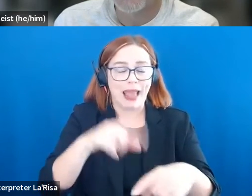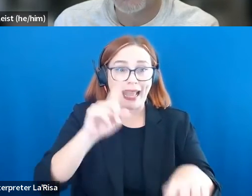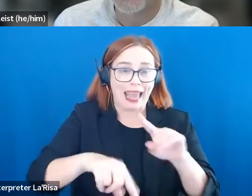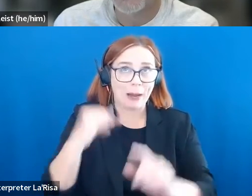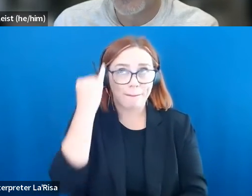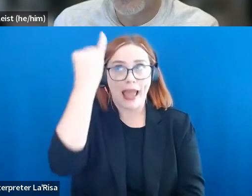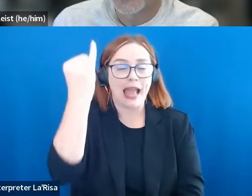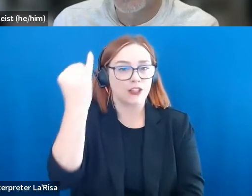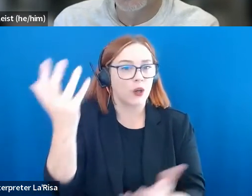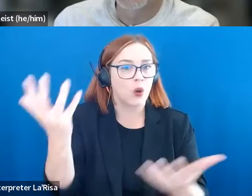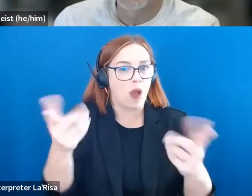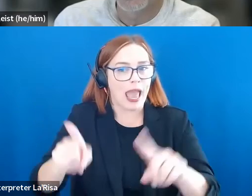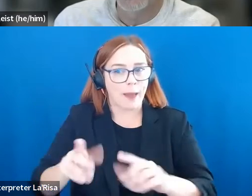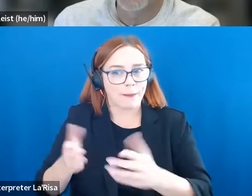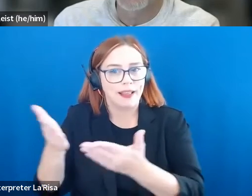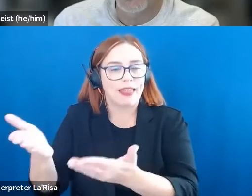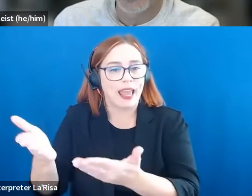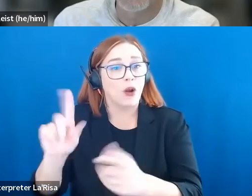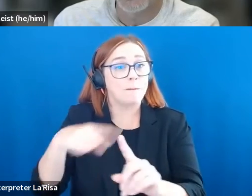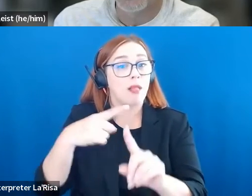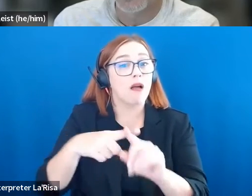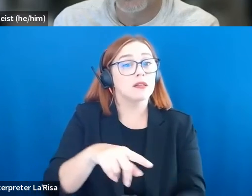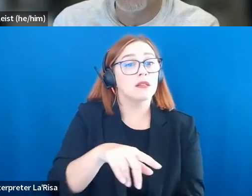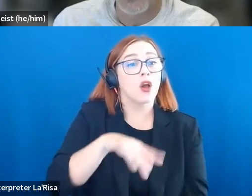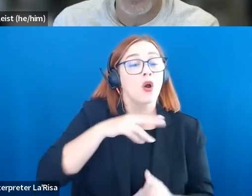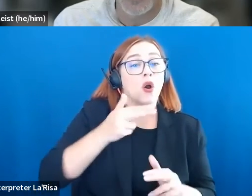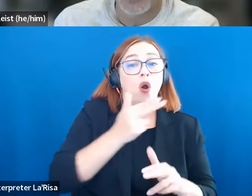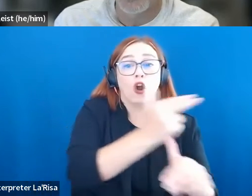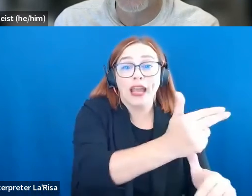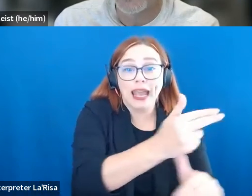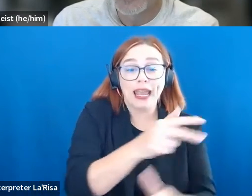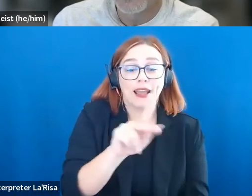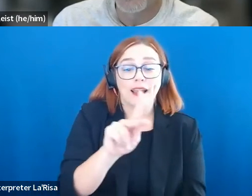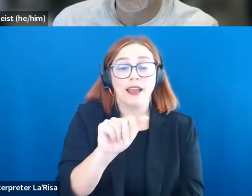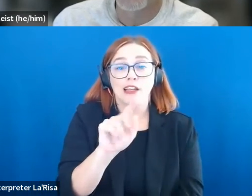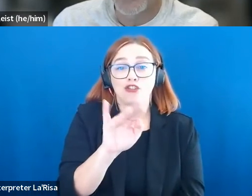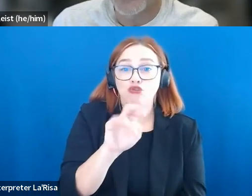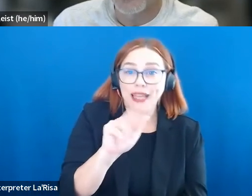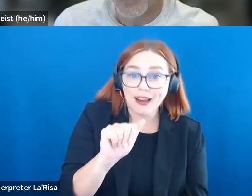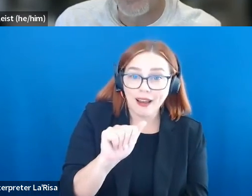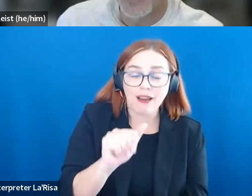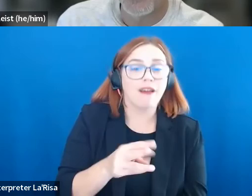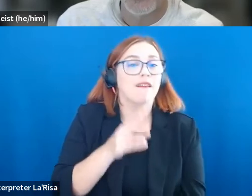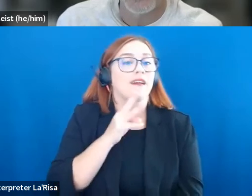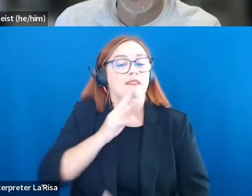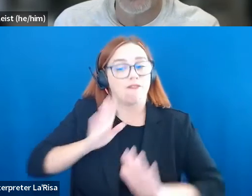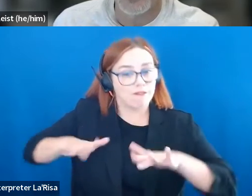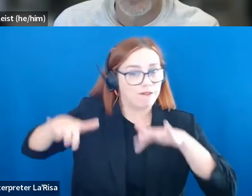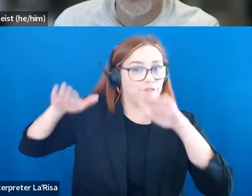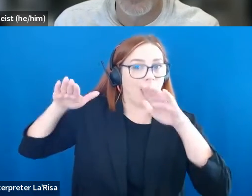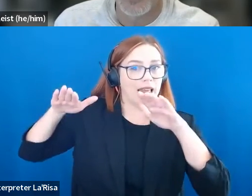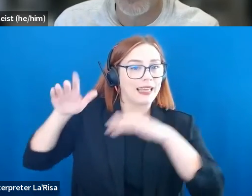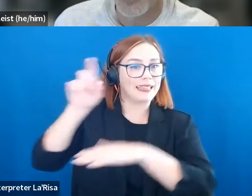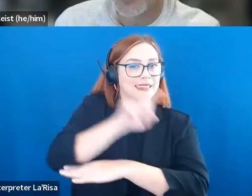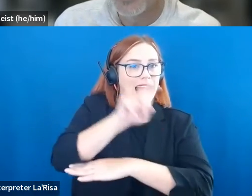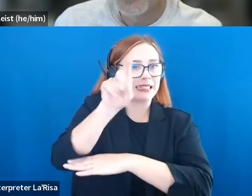in Texas and other areas that's gone on recently. So, I mean, how much that's impacted the lives of individuals with